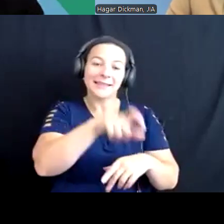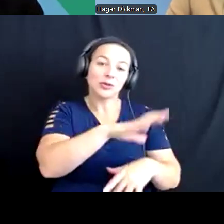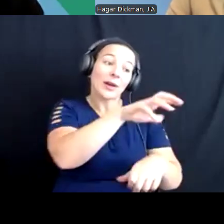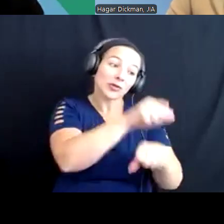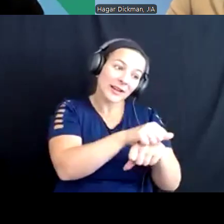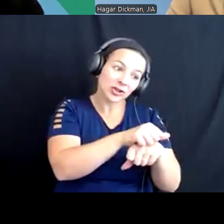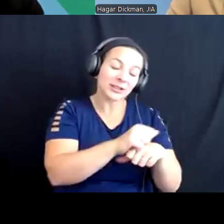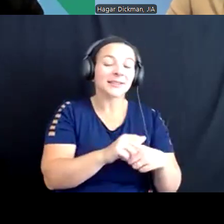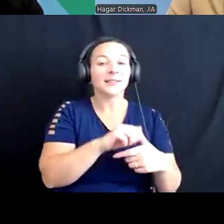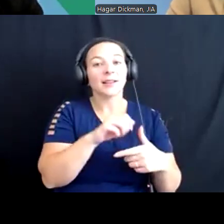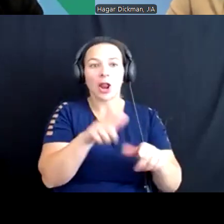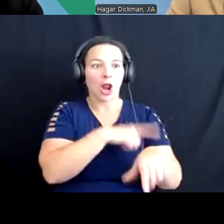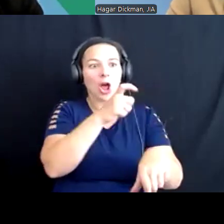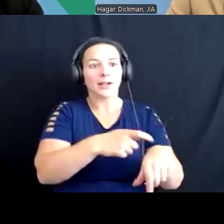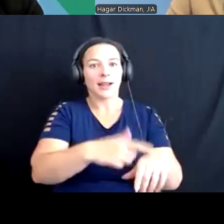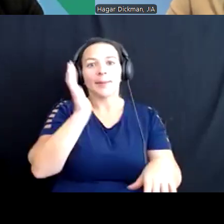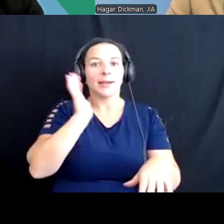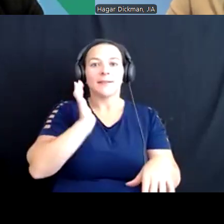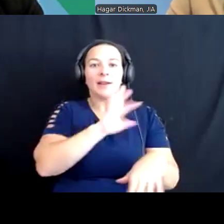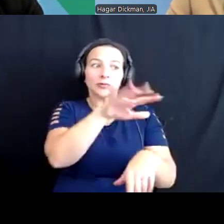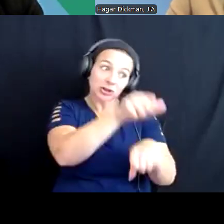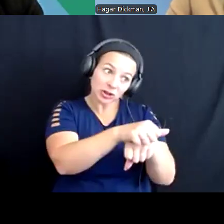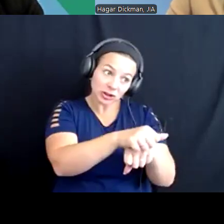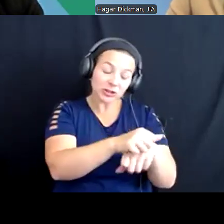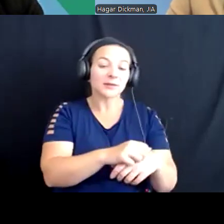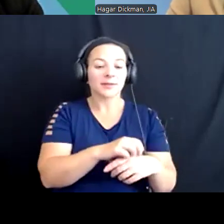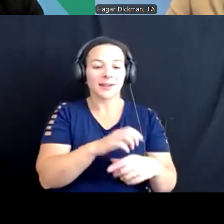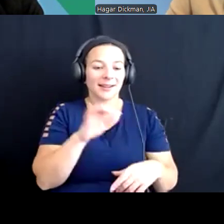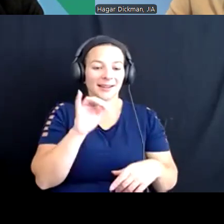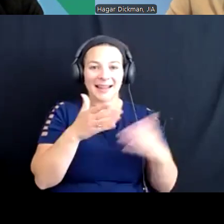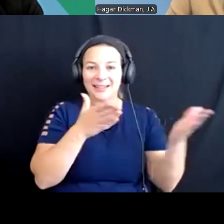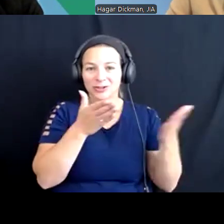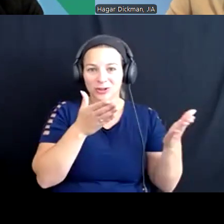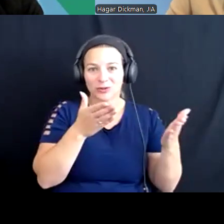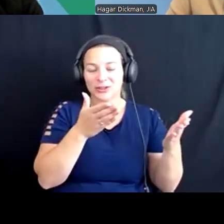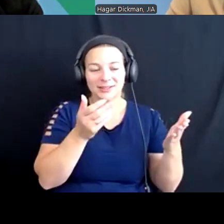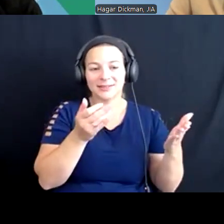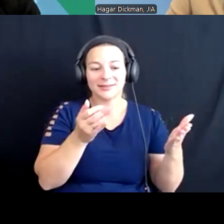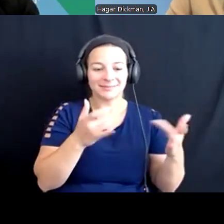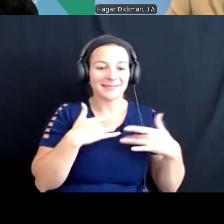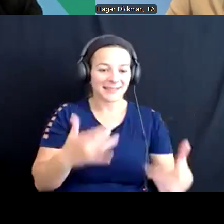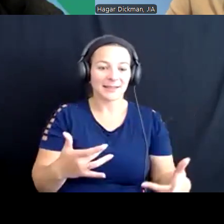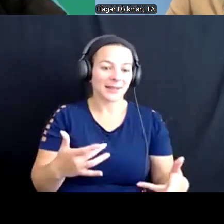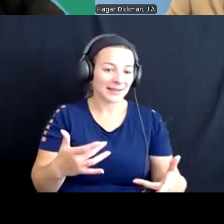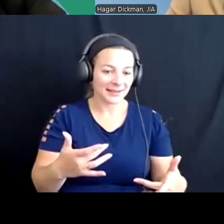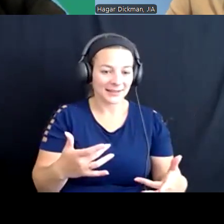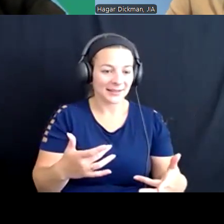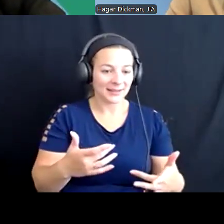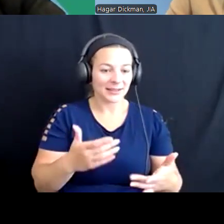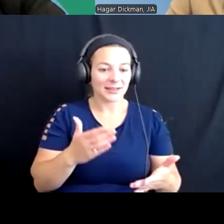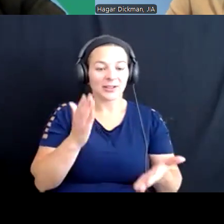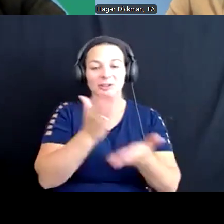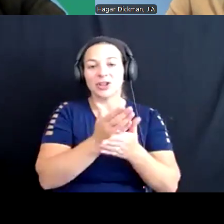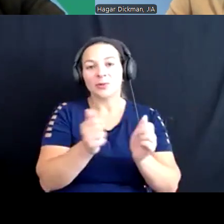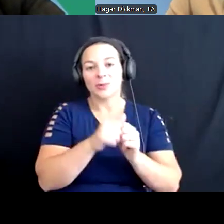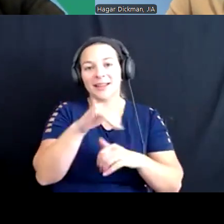a long time in advance in a way that service usually stops at agency